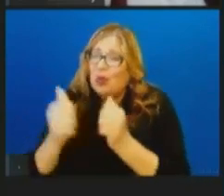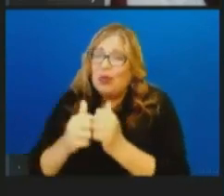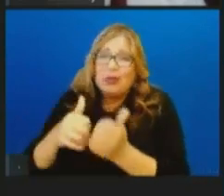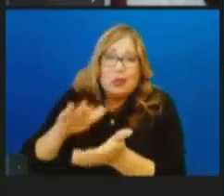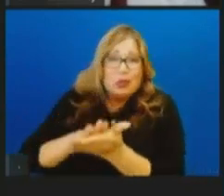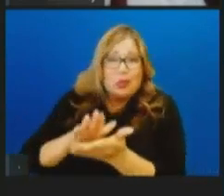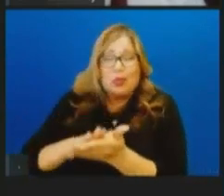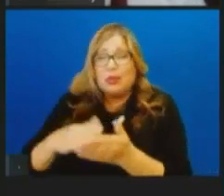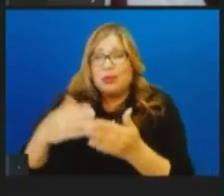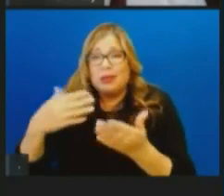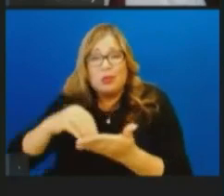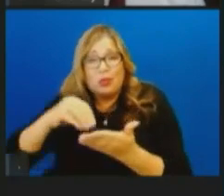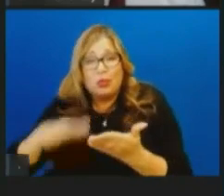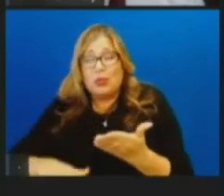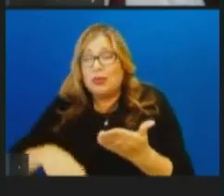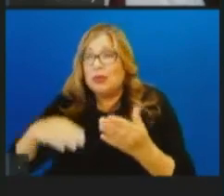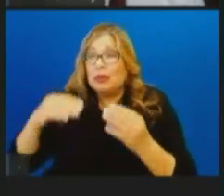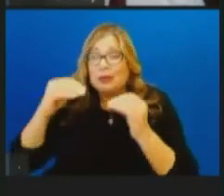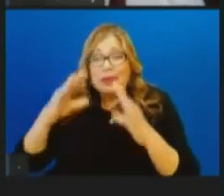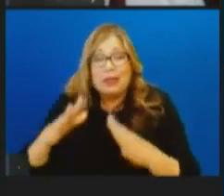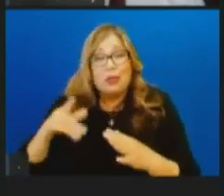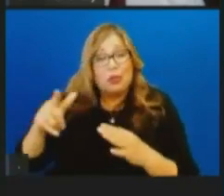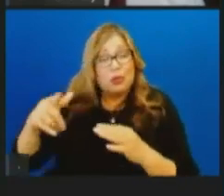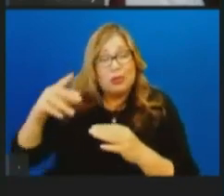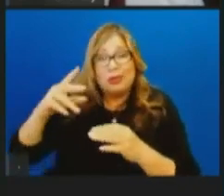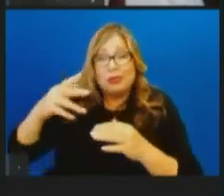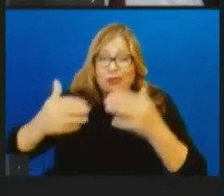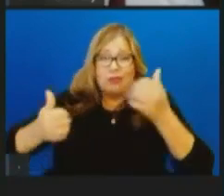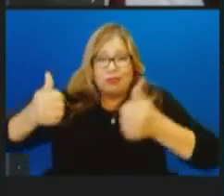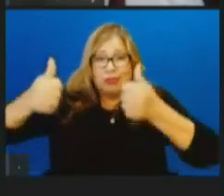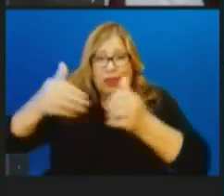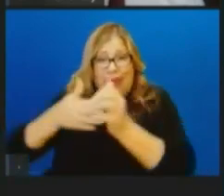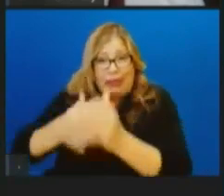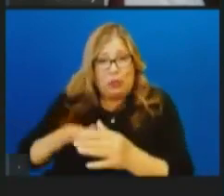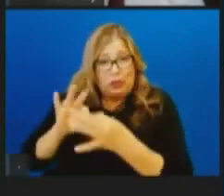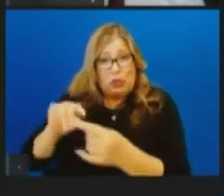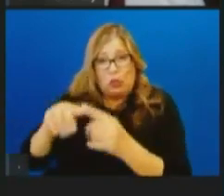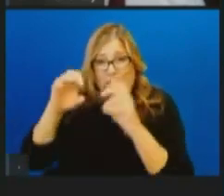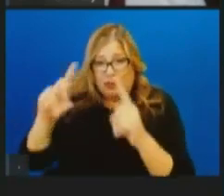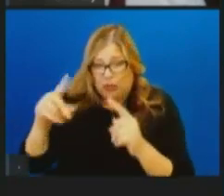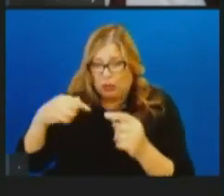health leaders across the state, to make sure we're staying current and doing what we can